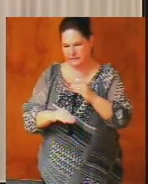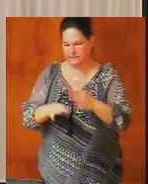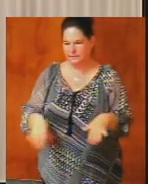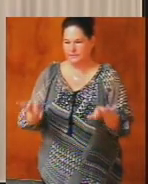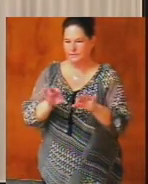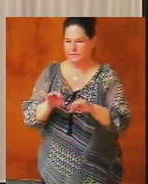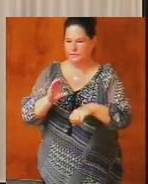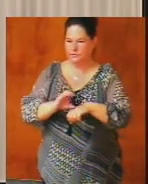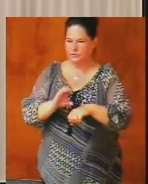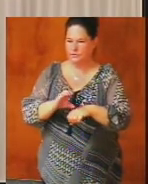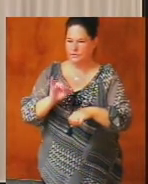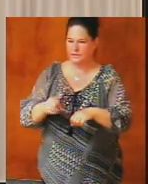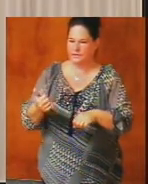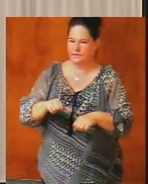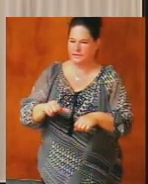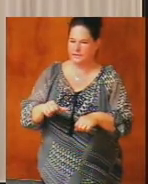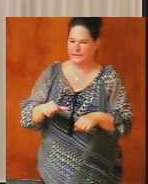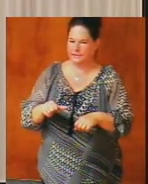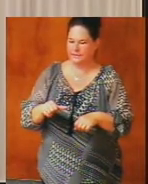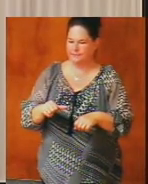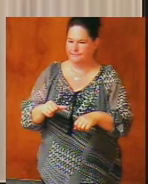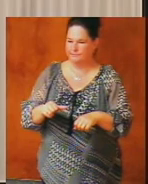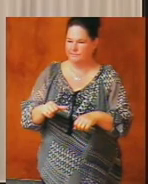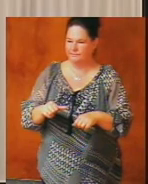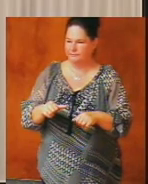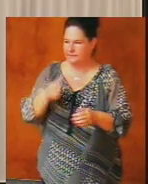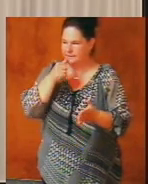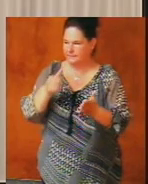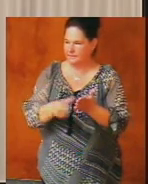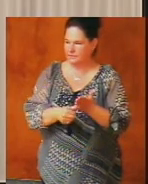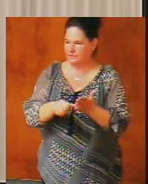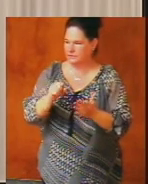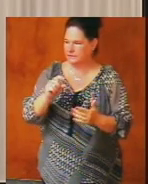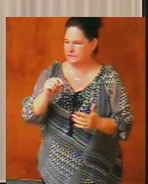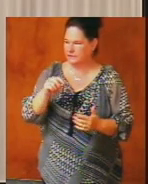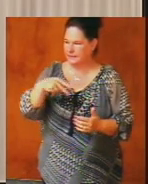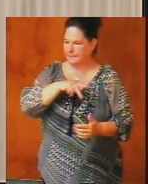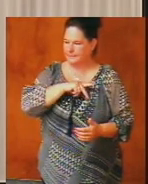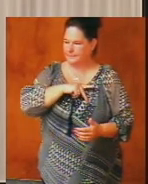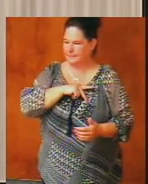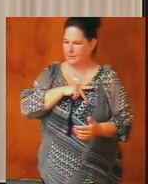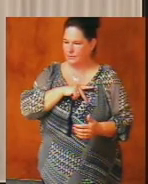any epistle of St. Paul is addressed."